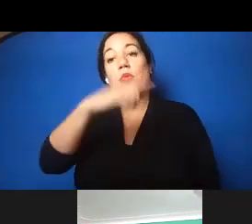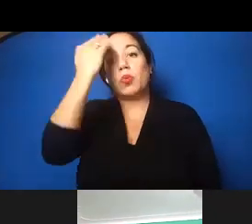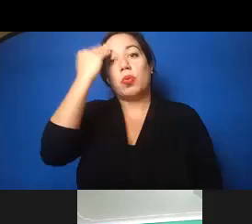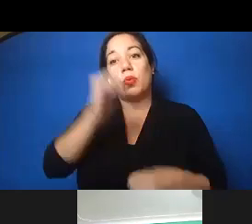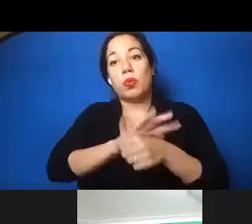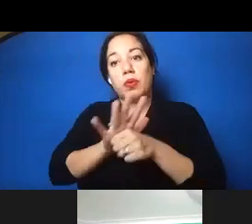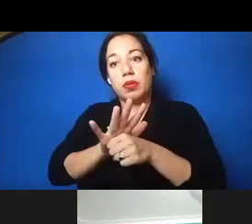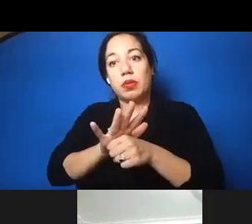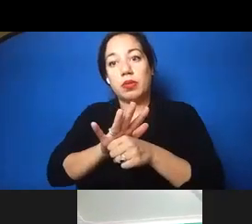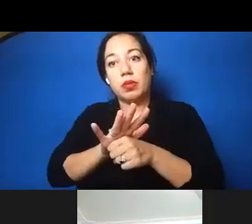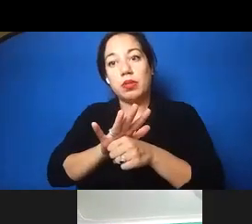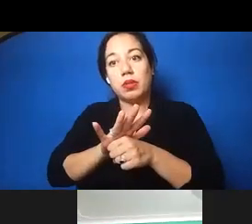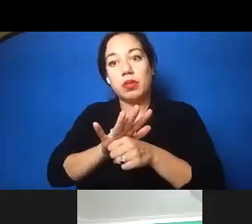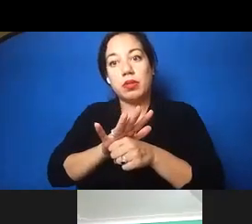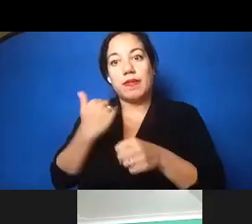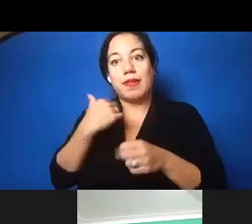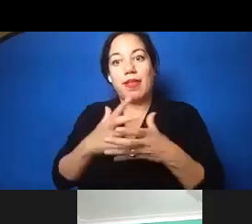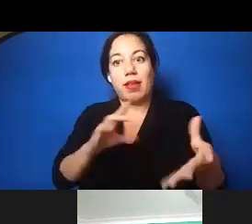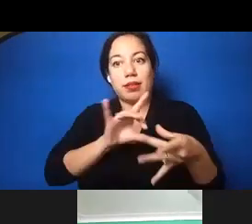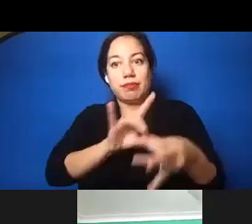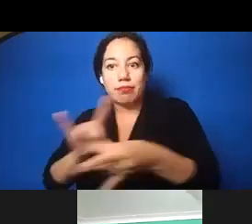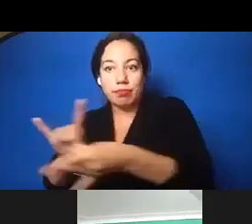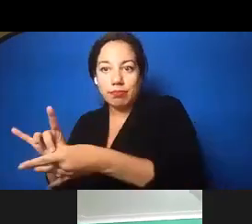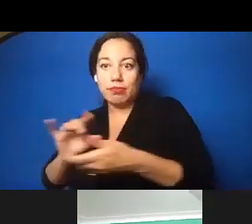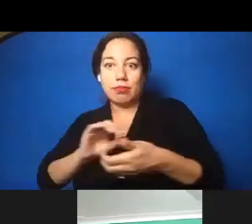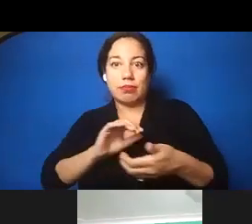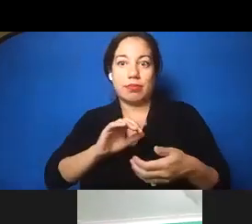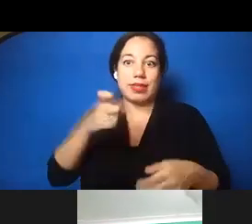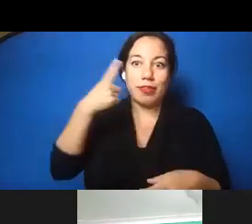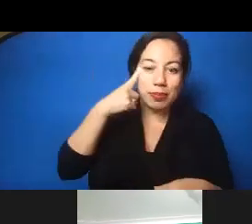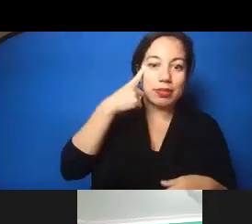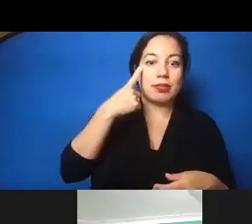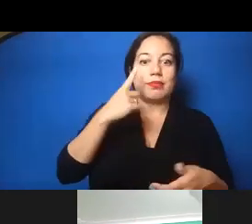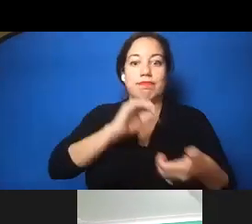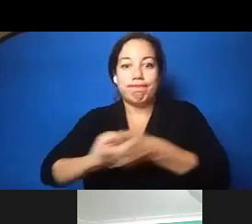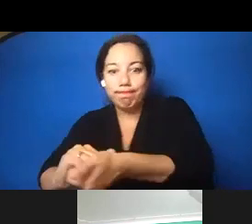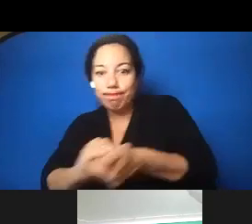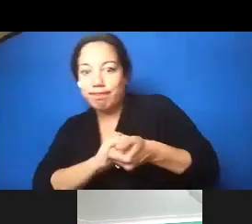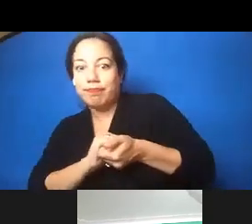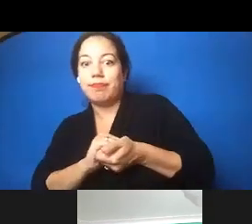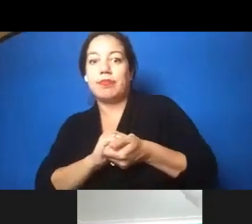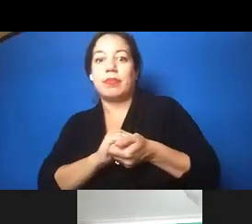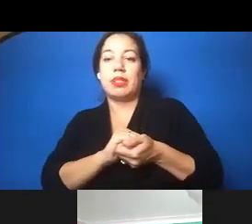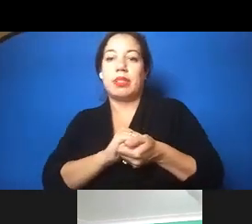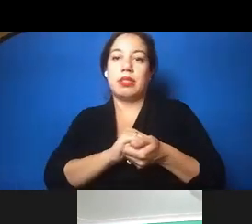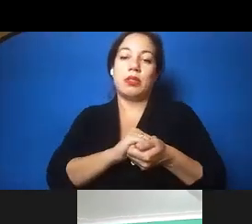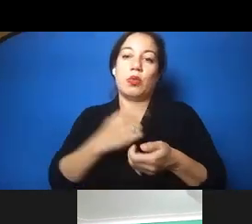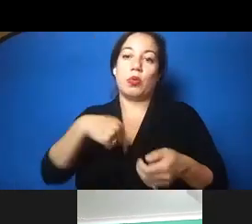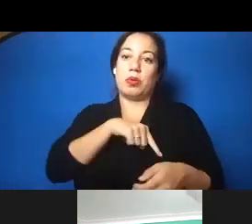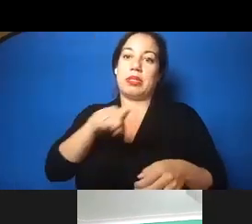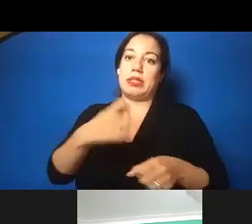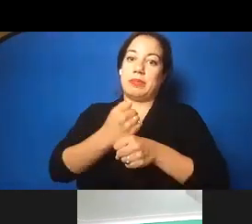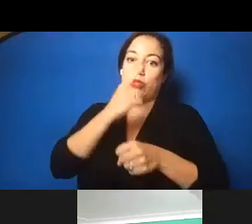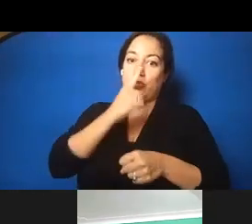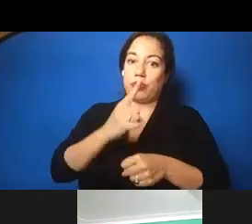COVID-19 has come with a lot of regulations. Governments are coming out to regulate a lot of things. So we have to ensure that those policies that government is